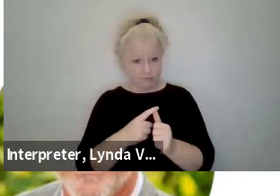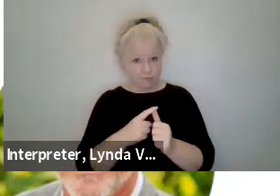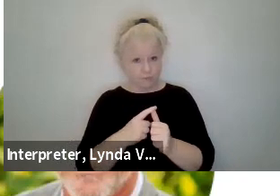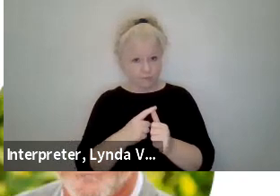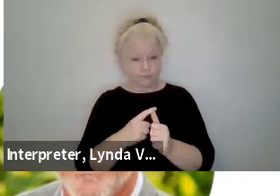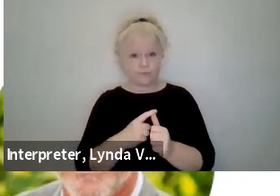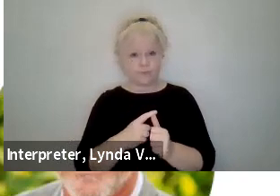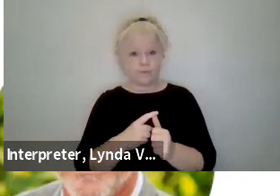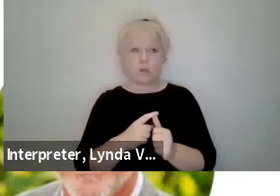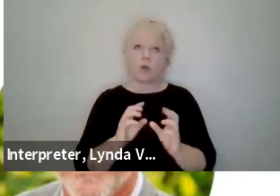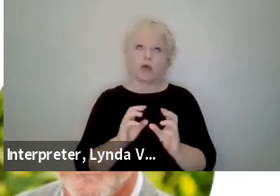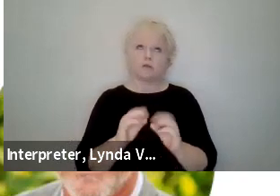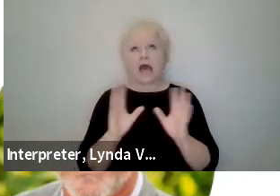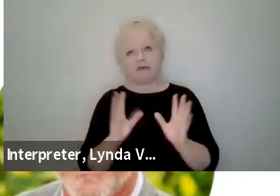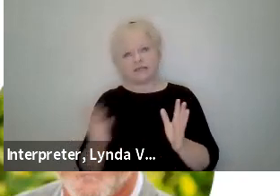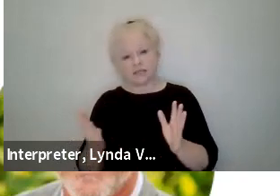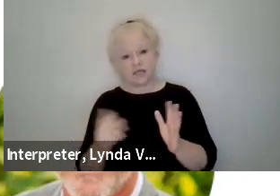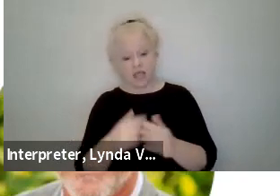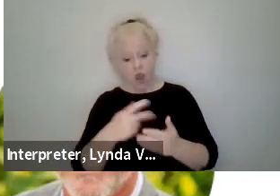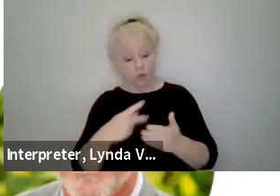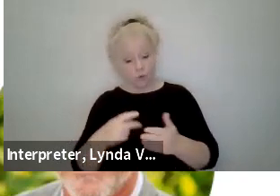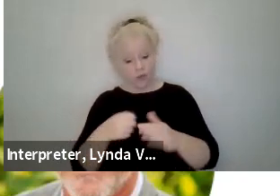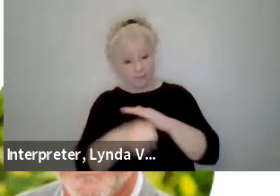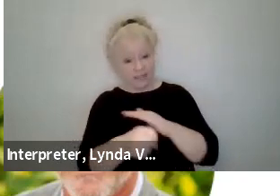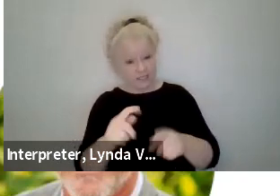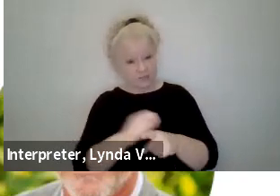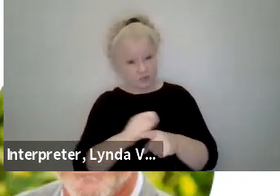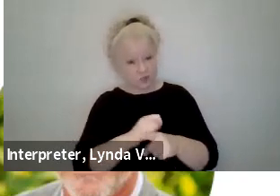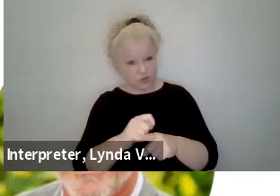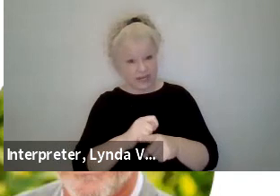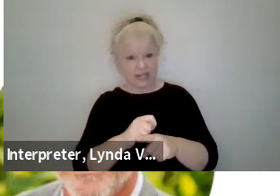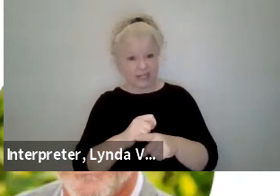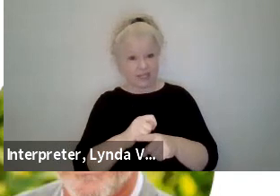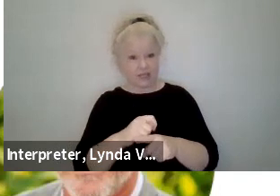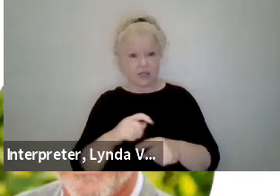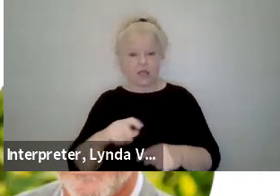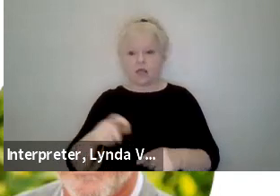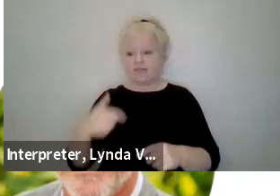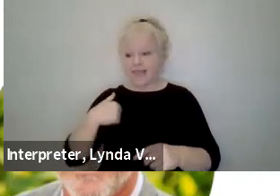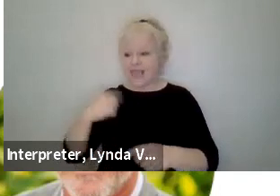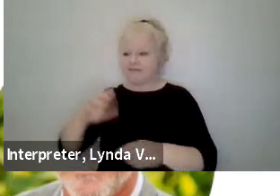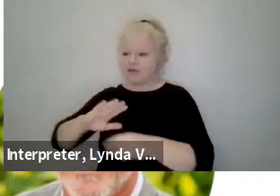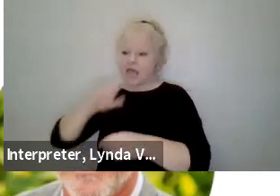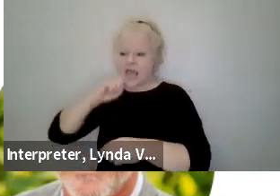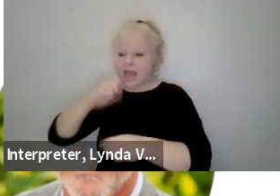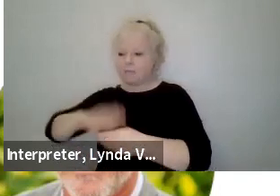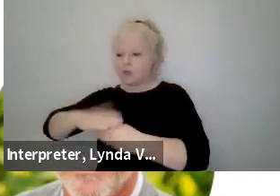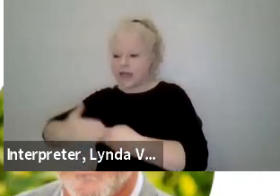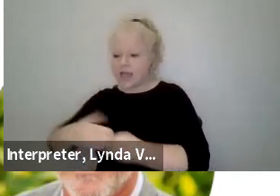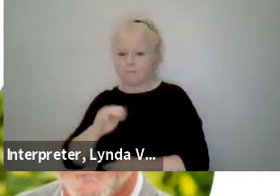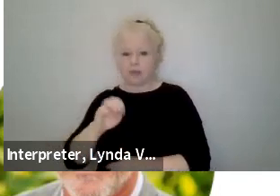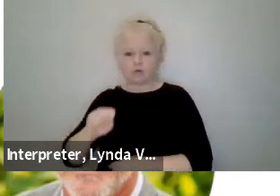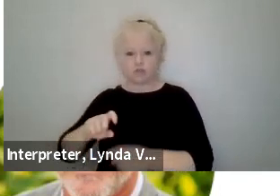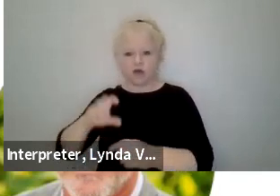thing and most obvious thing is that our pre-placement training program, having access to Apple laptops and Microsoft